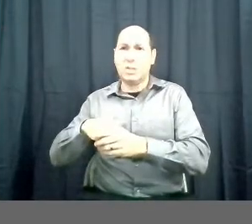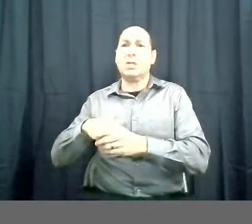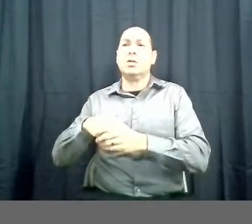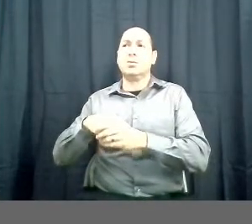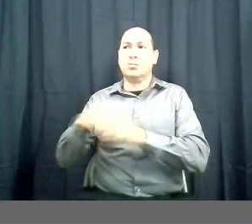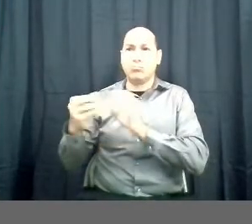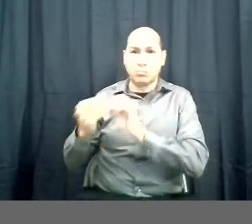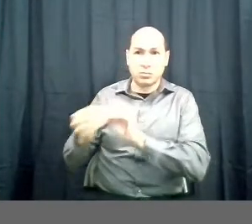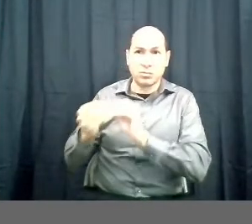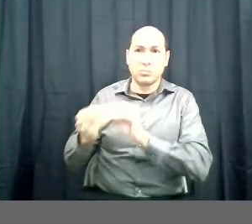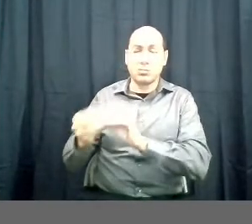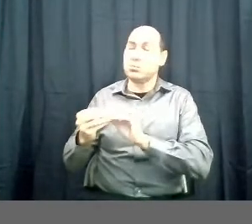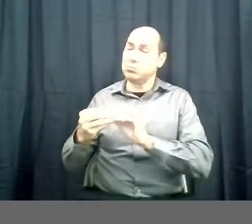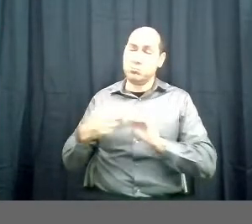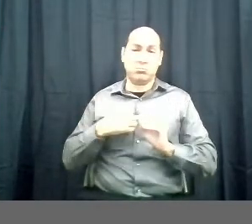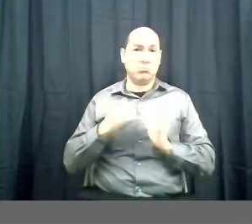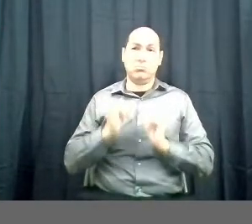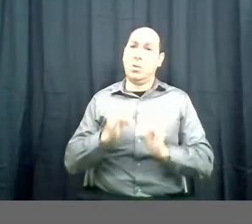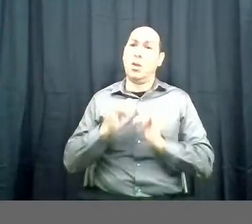well.